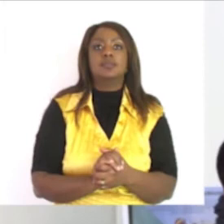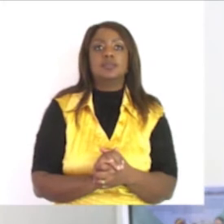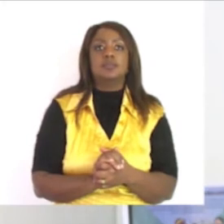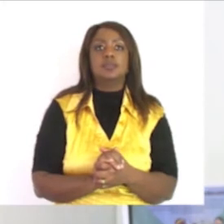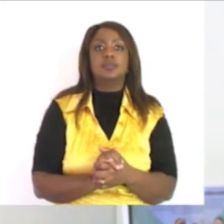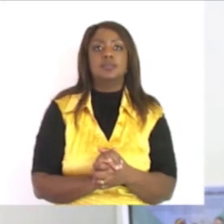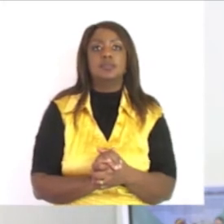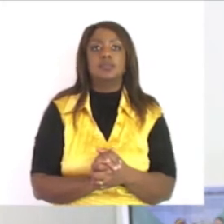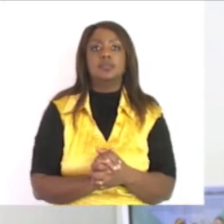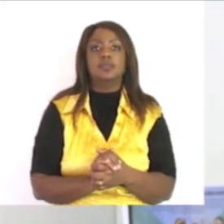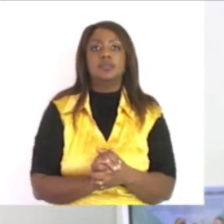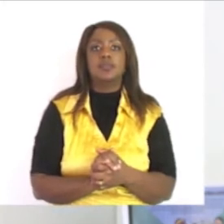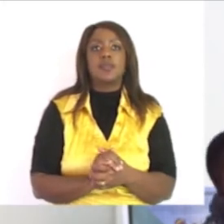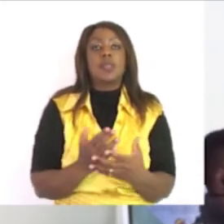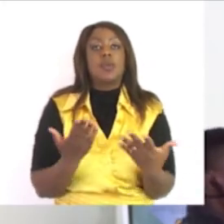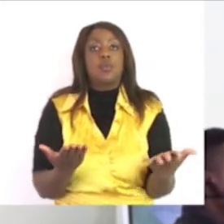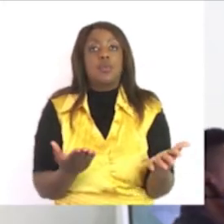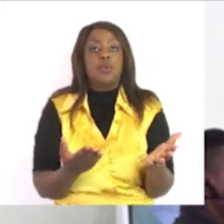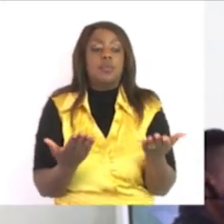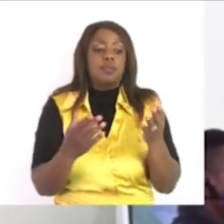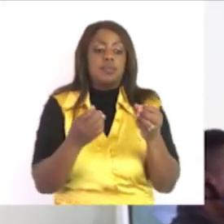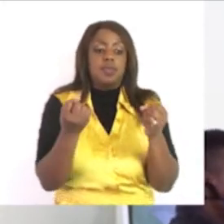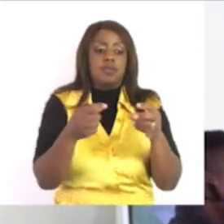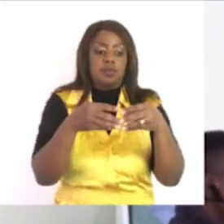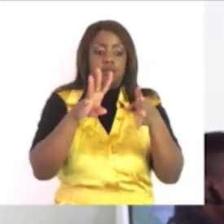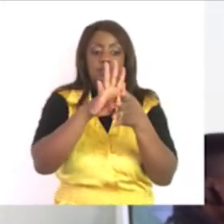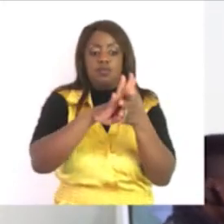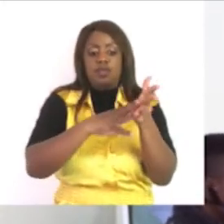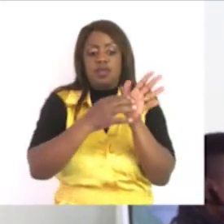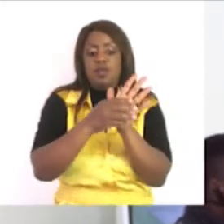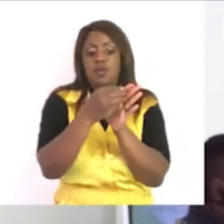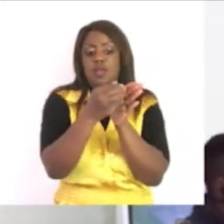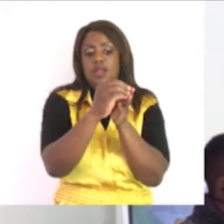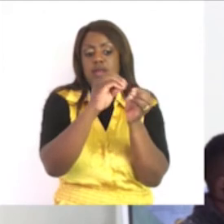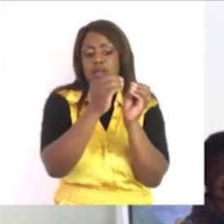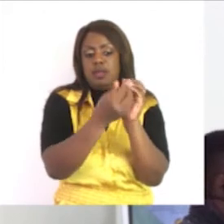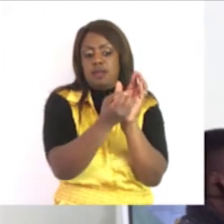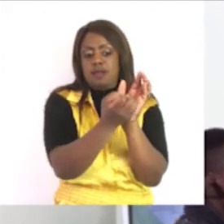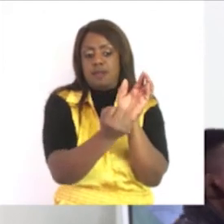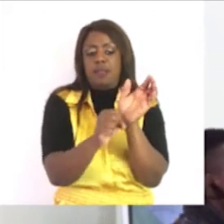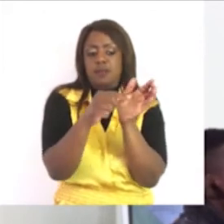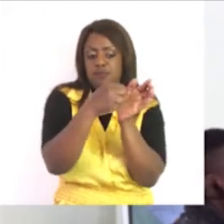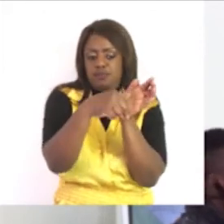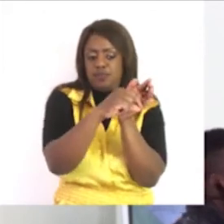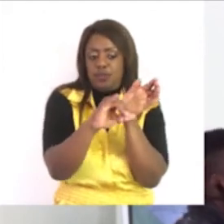to circle what is your evaluation. When it comes to the comment,